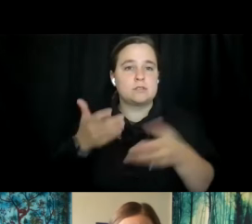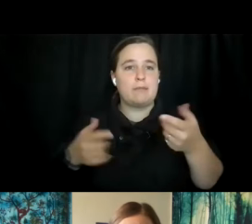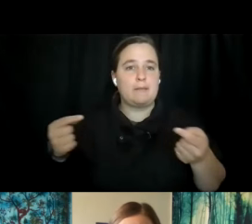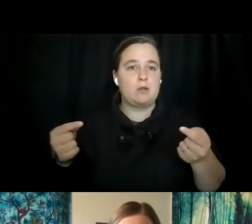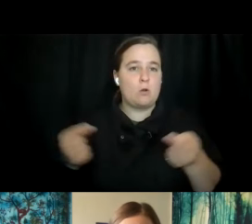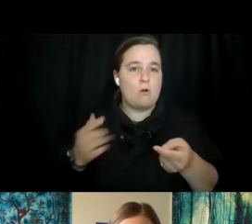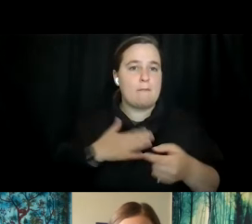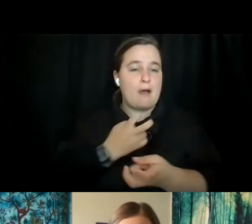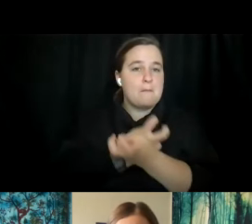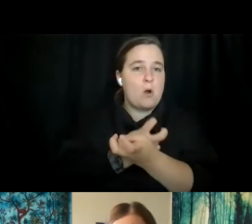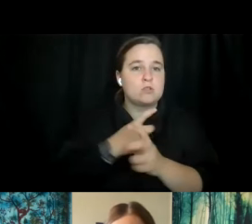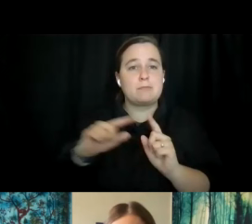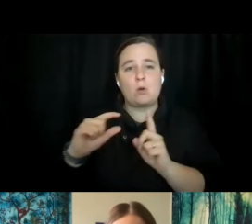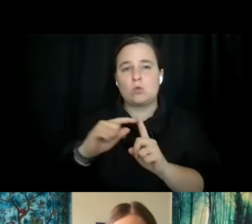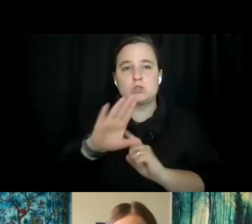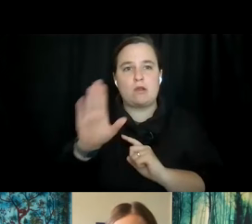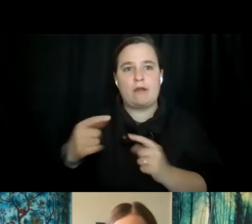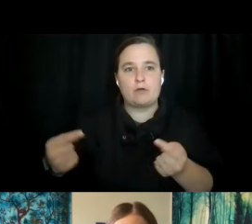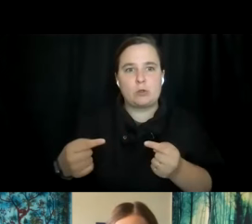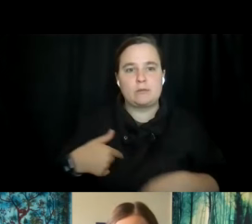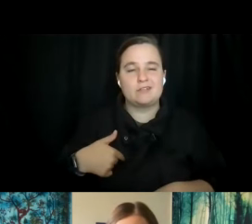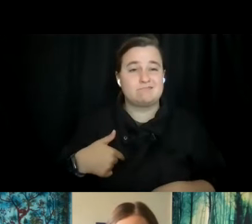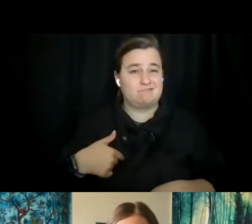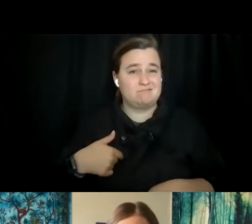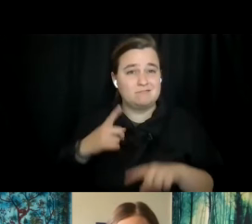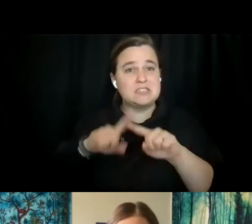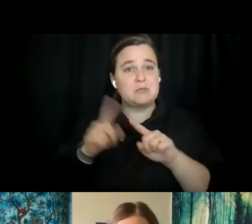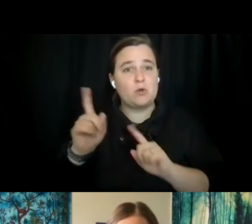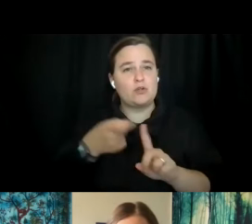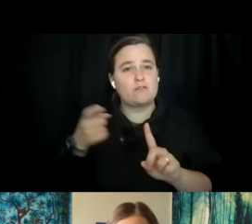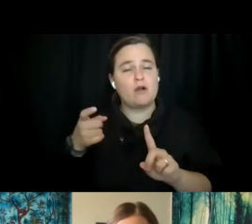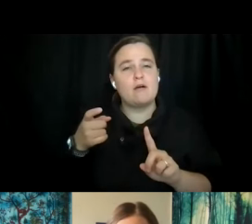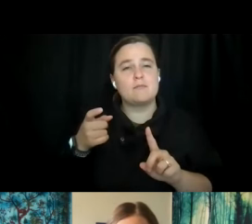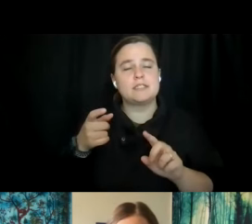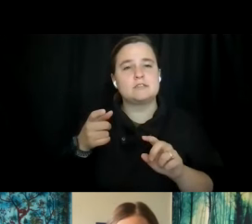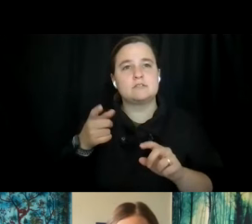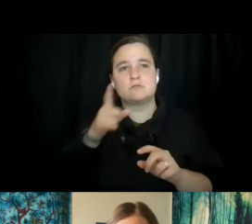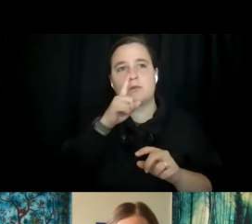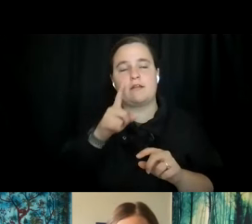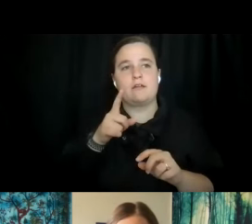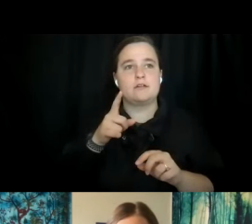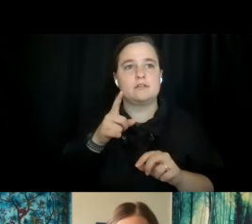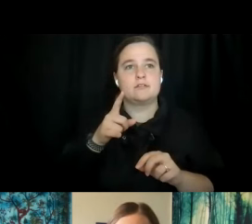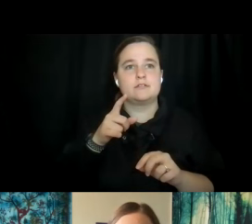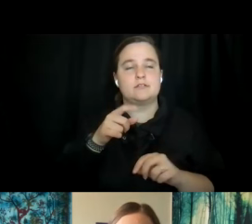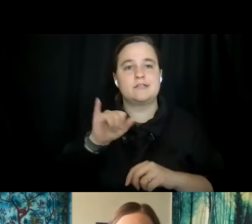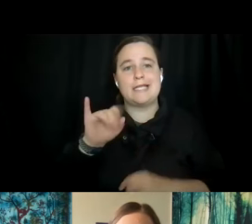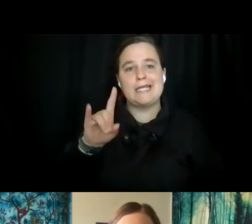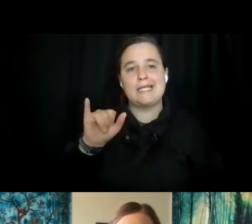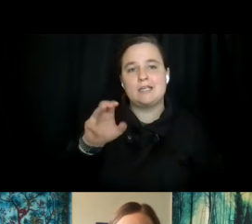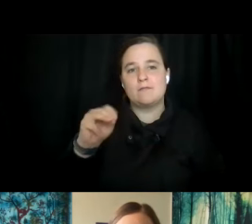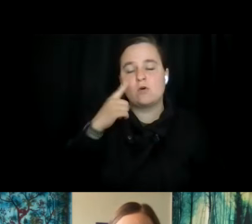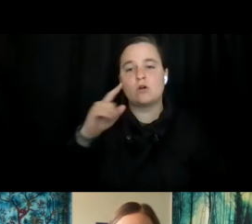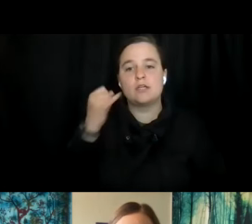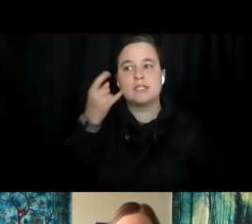chant. Depending on where you're from, it's an idiom for like if someone's